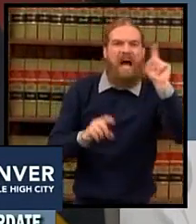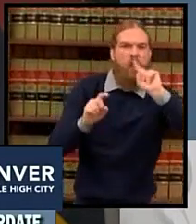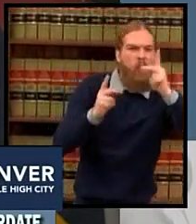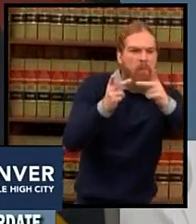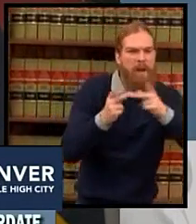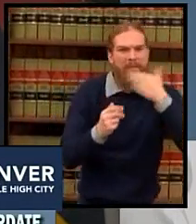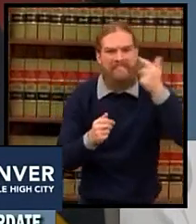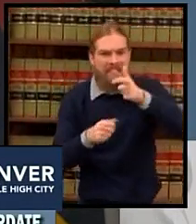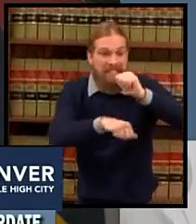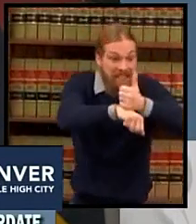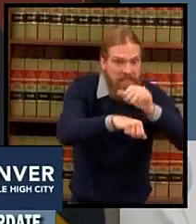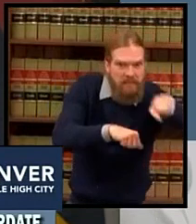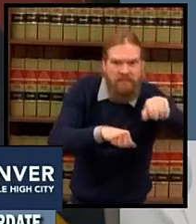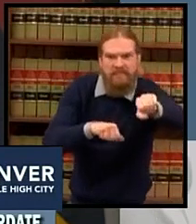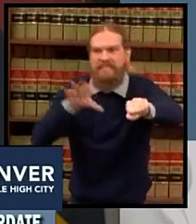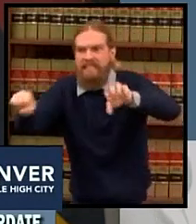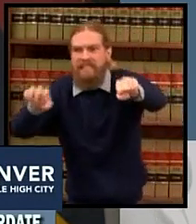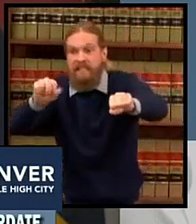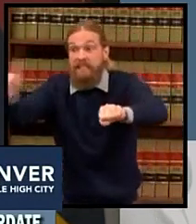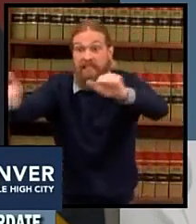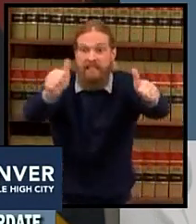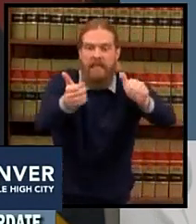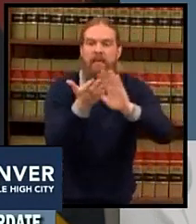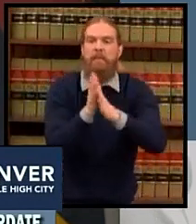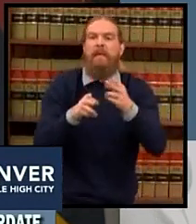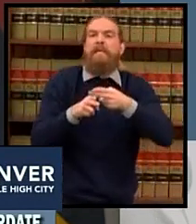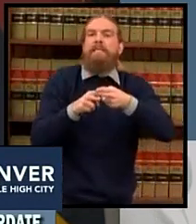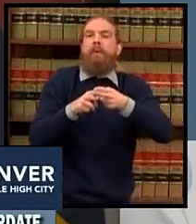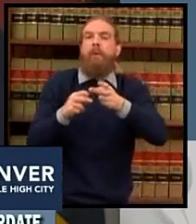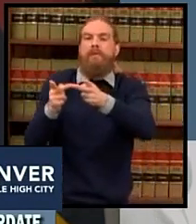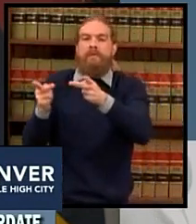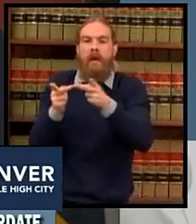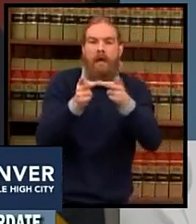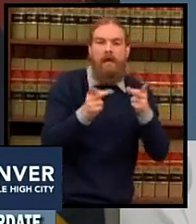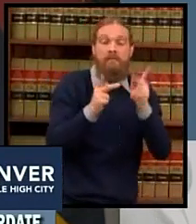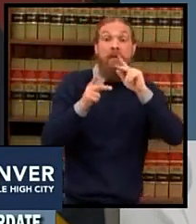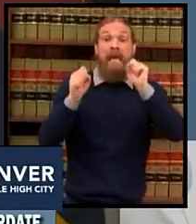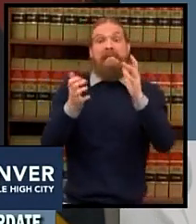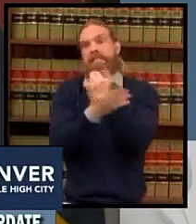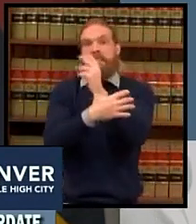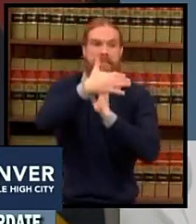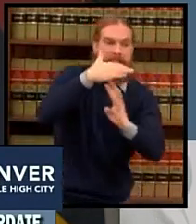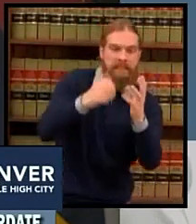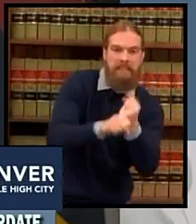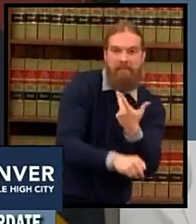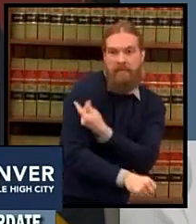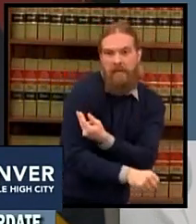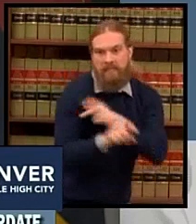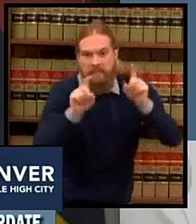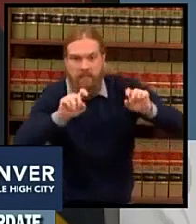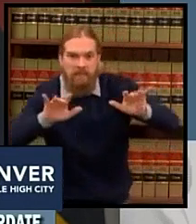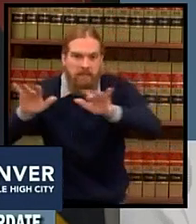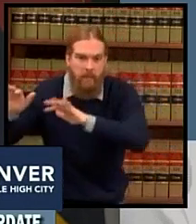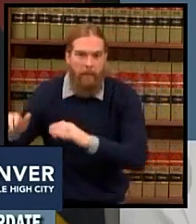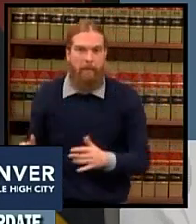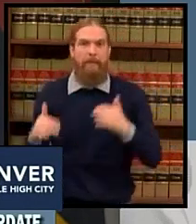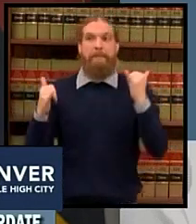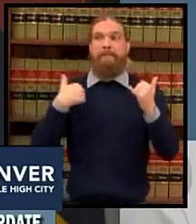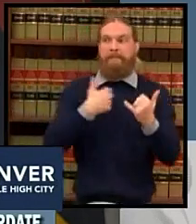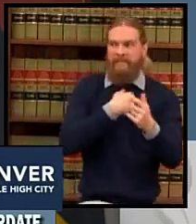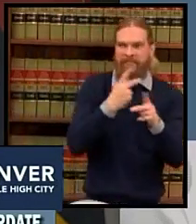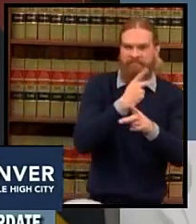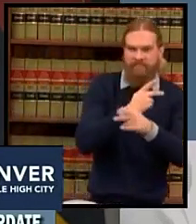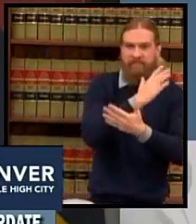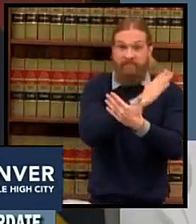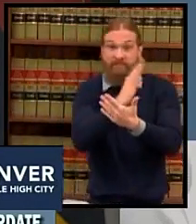sites. This will be set up next week. Those that fall within the tiers that we discussed earlier will be able to register. One of the